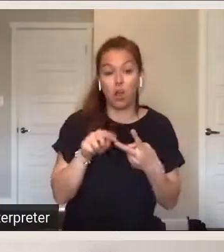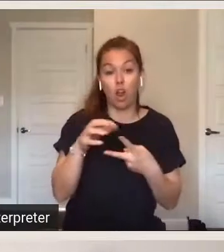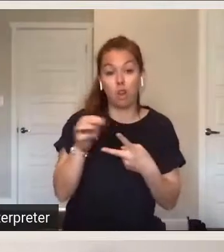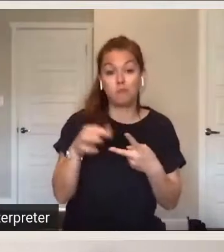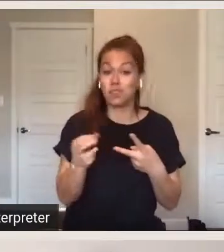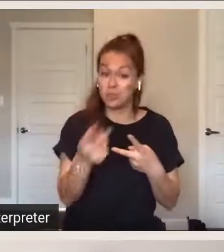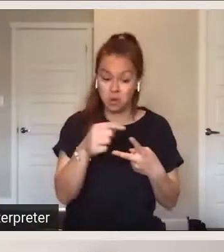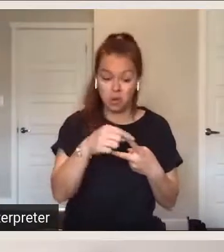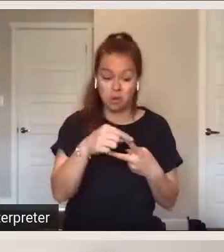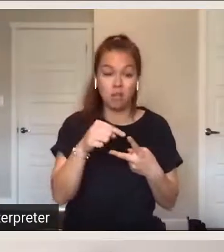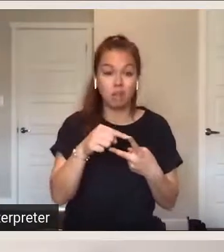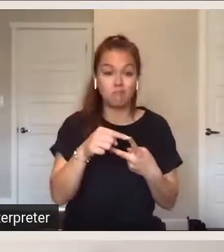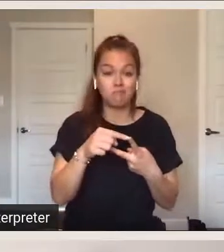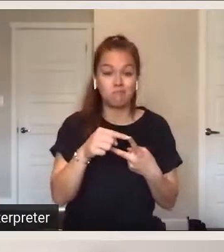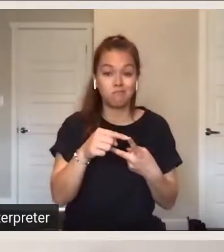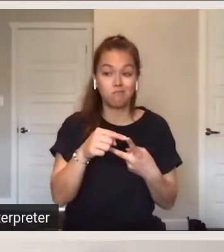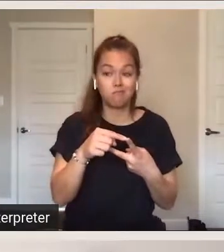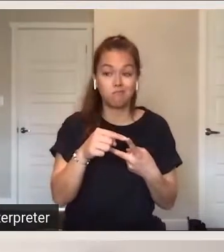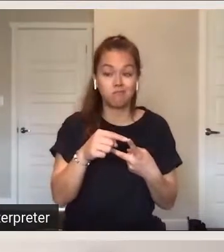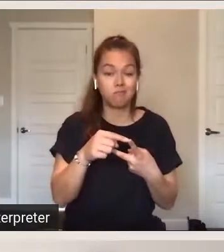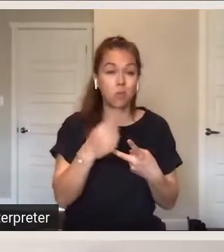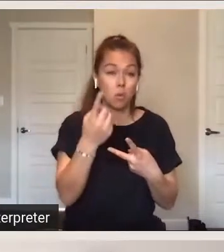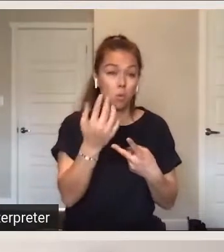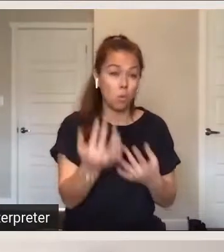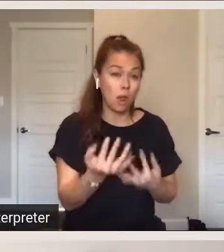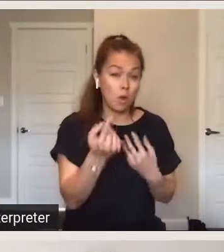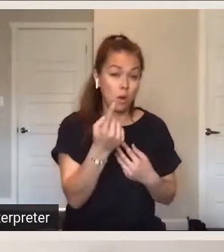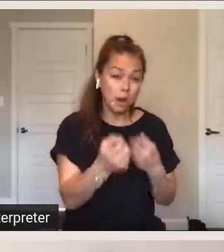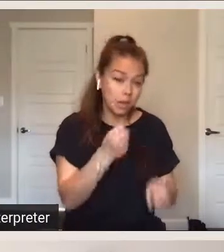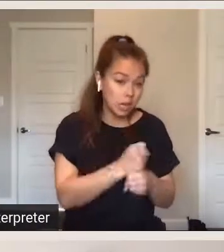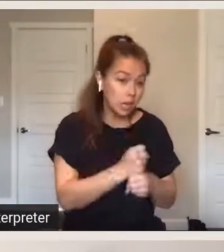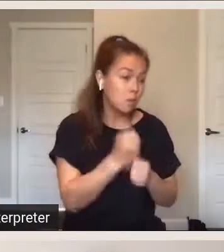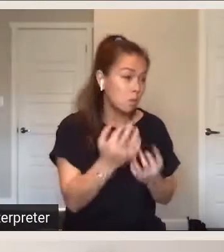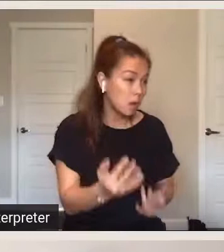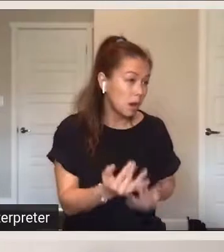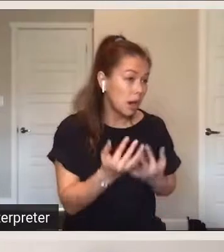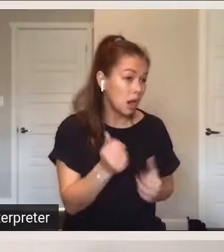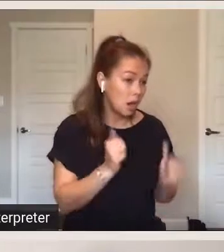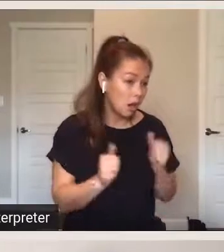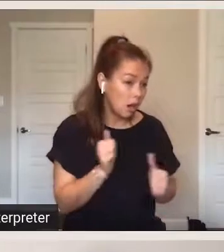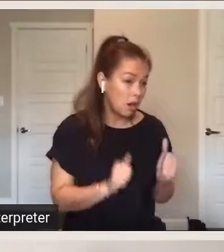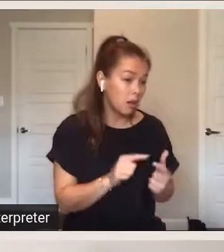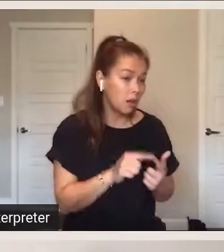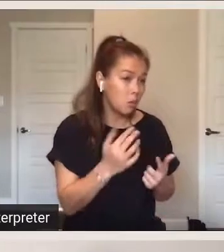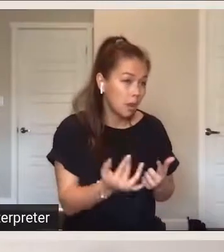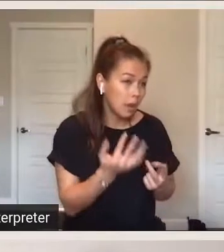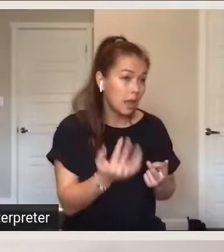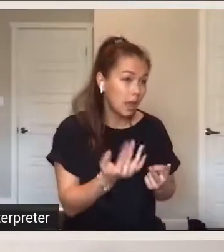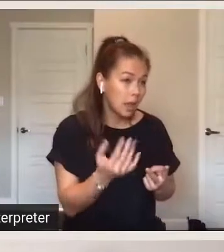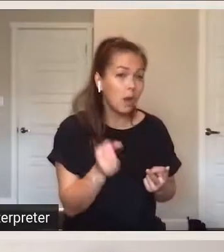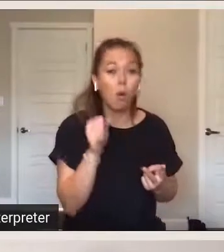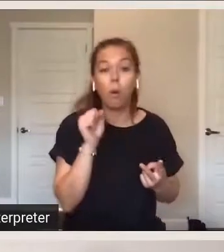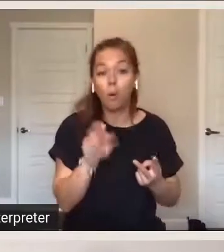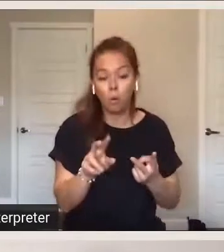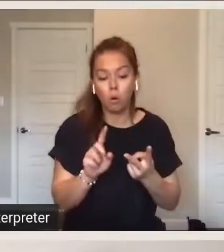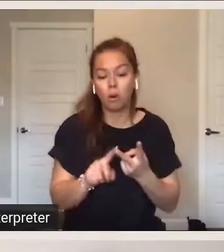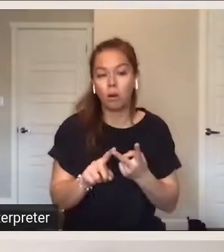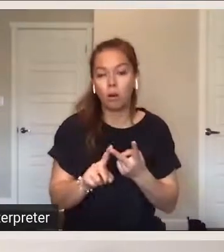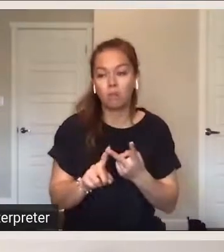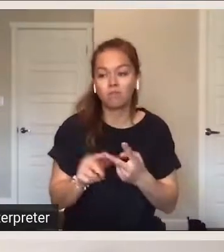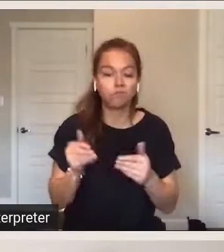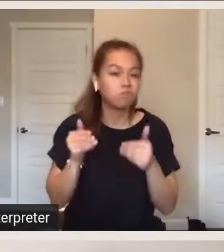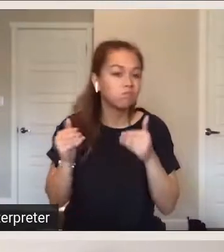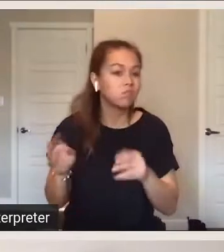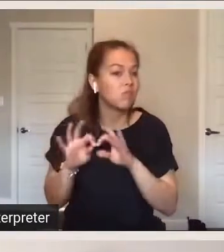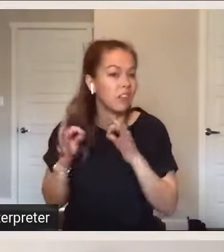pieces, or I could have just went straight on and powered through with the family. And I think it makes it much more